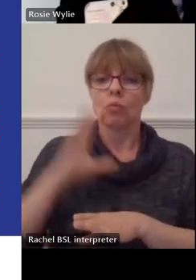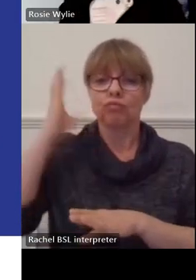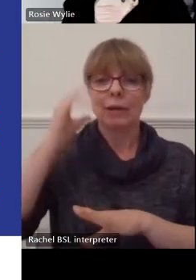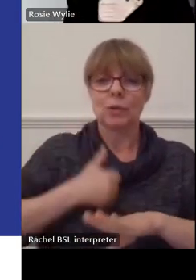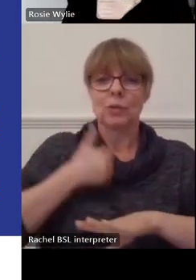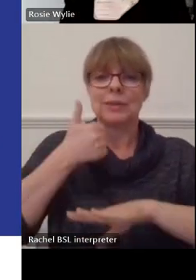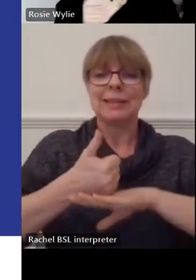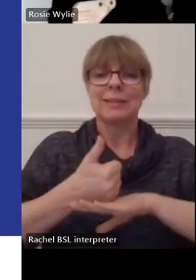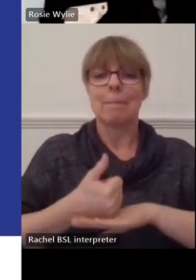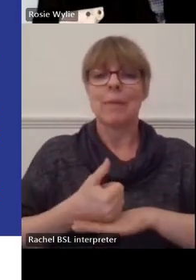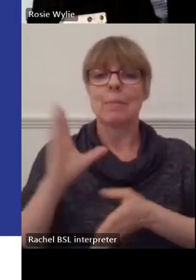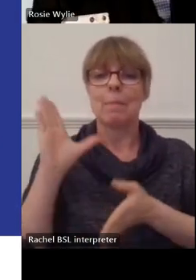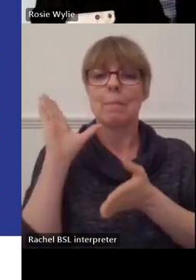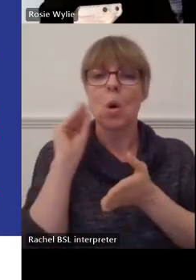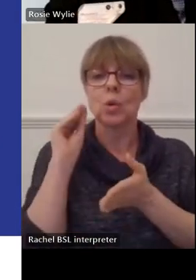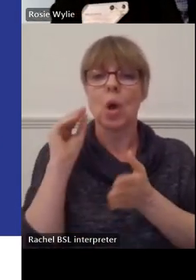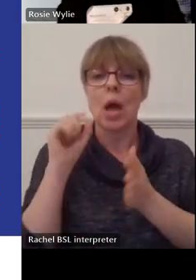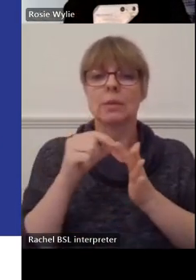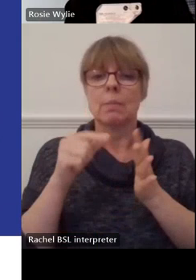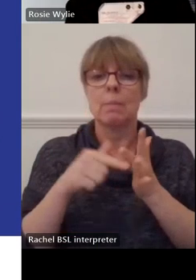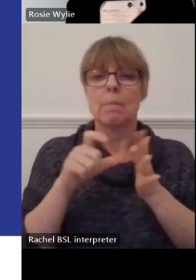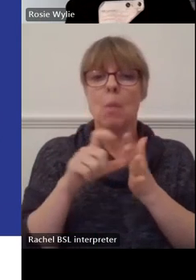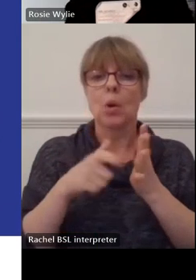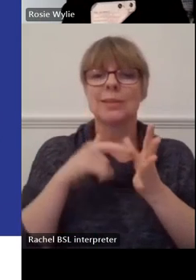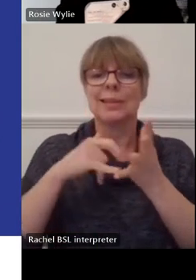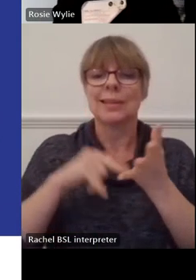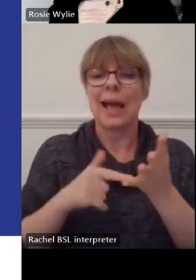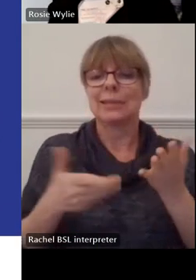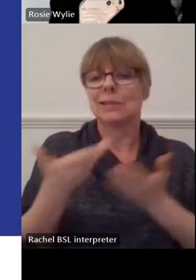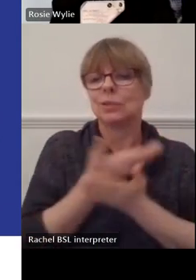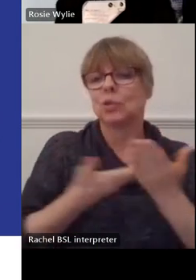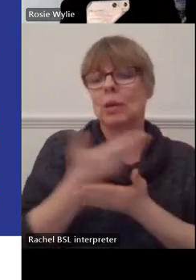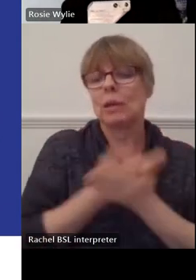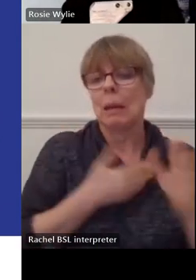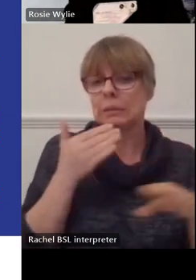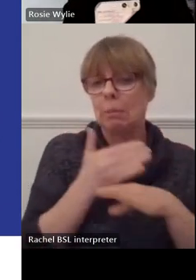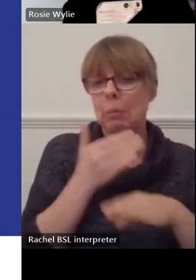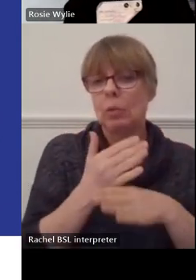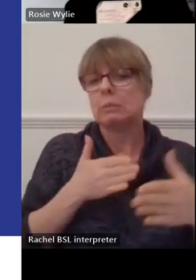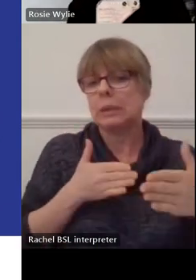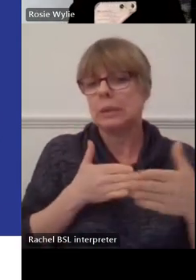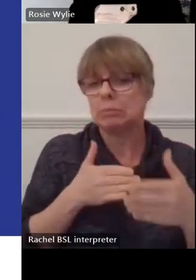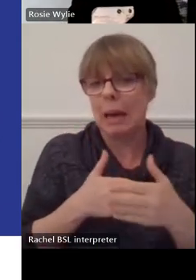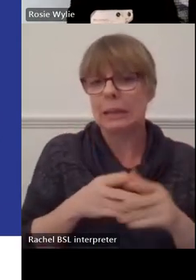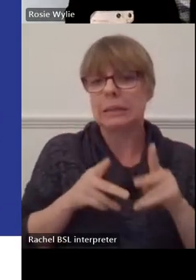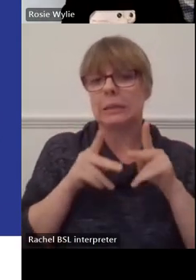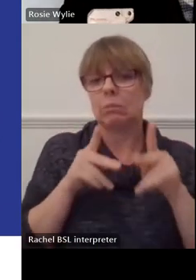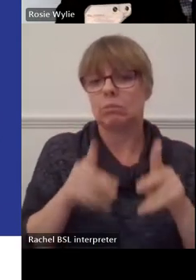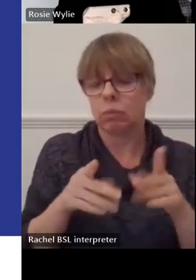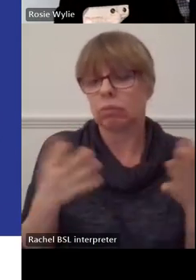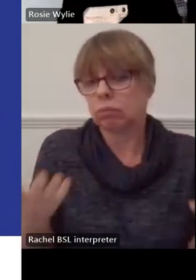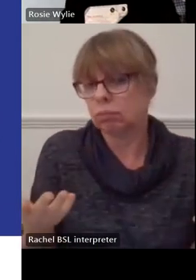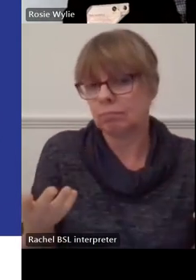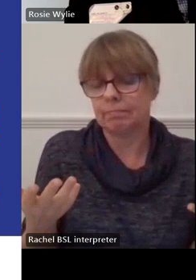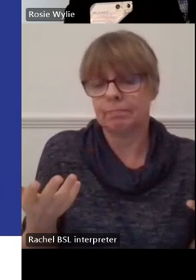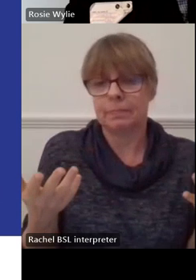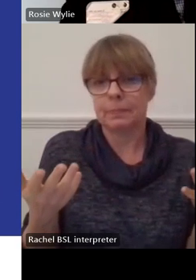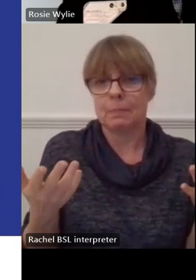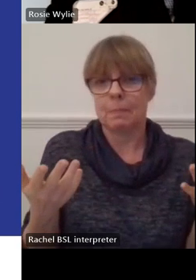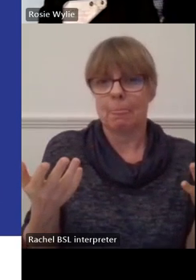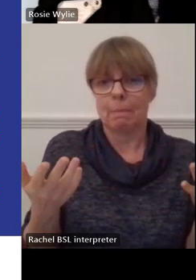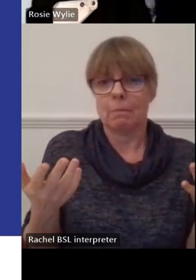was talking about employability, career paths, and all of that. We're not interested in COVID, not know anything that we don't know. Well, we didn't know if COVID